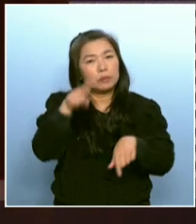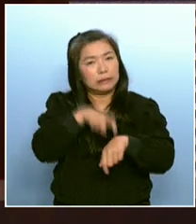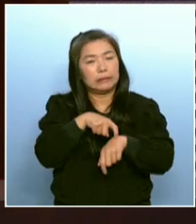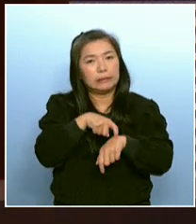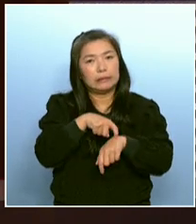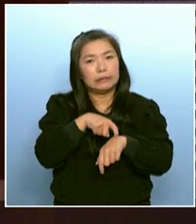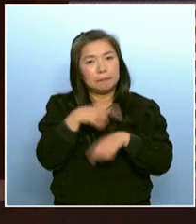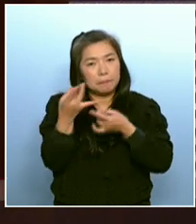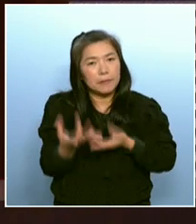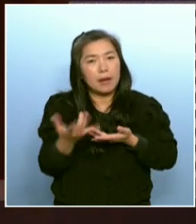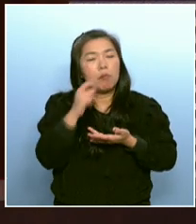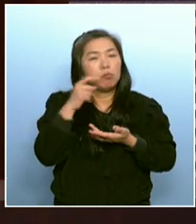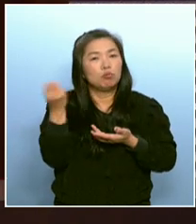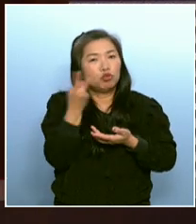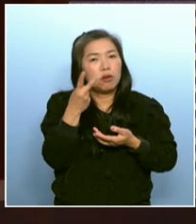inspection.